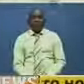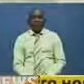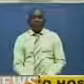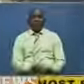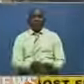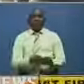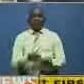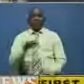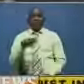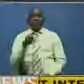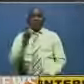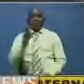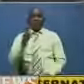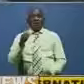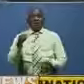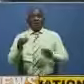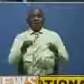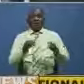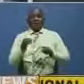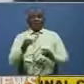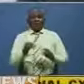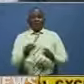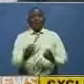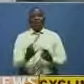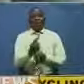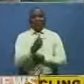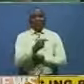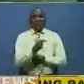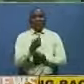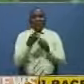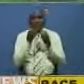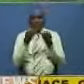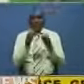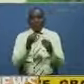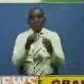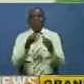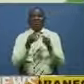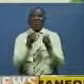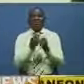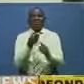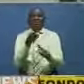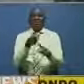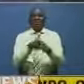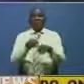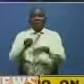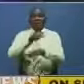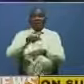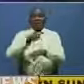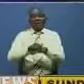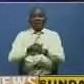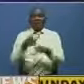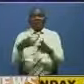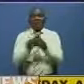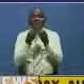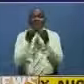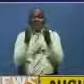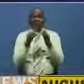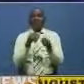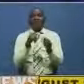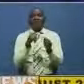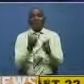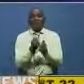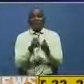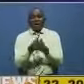Management of the Ghana Broadcasting Corporation (GBC) briefed the delegation from the Liberian Broadcasting Systems